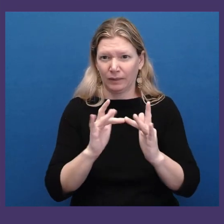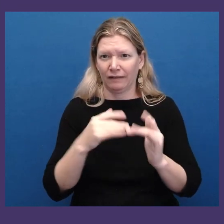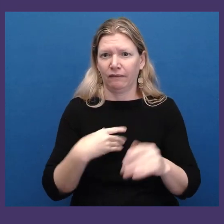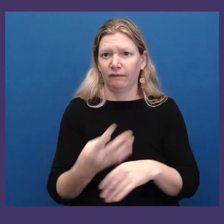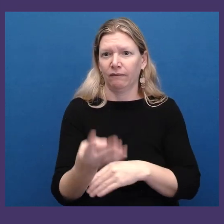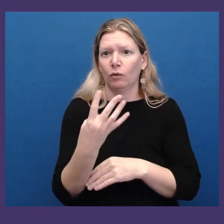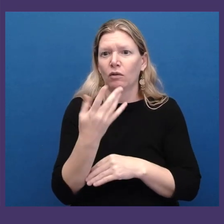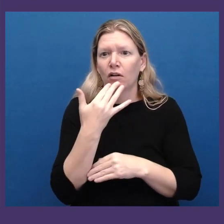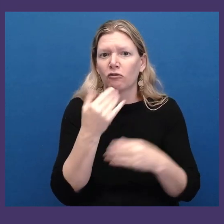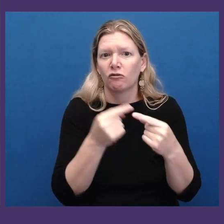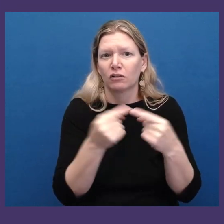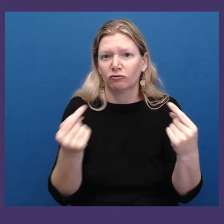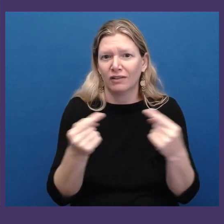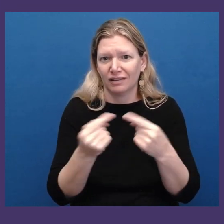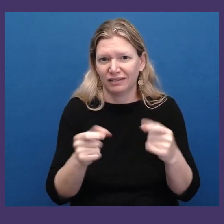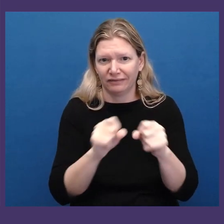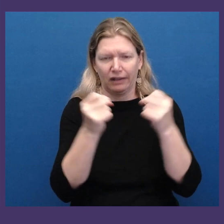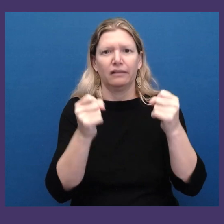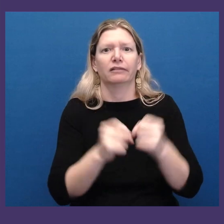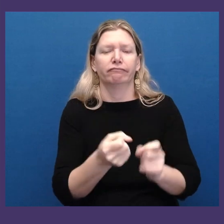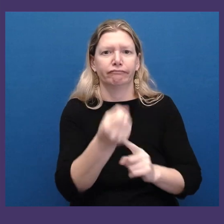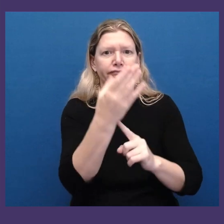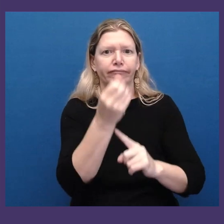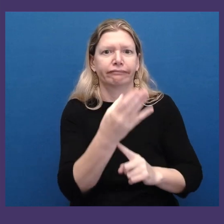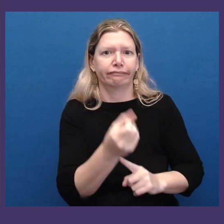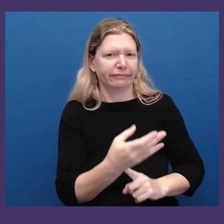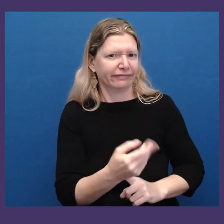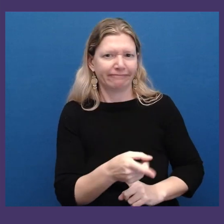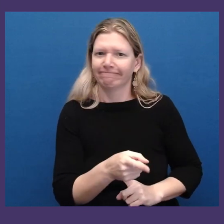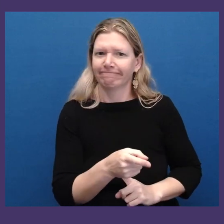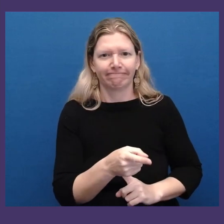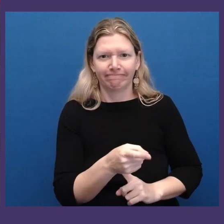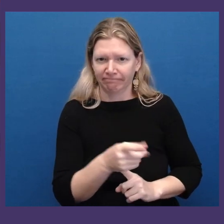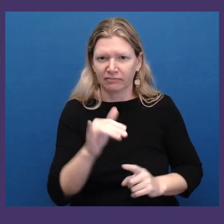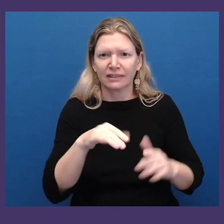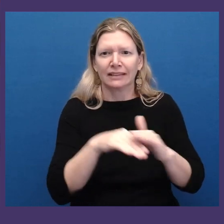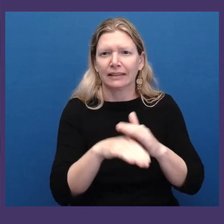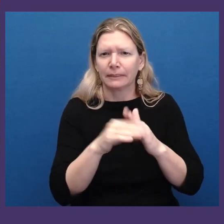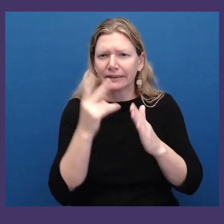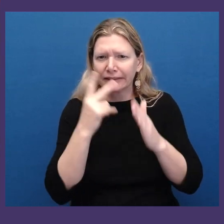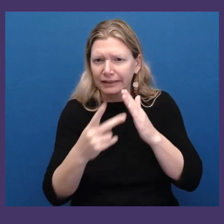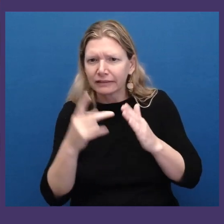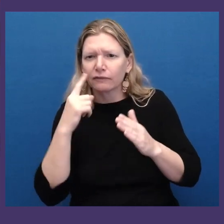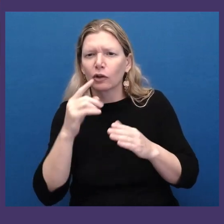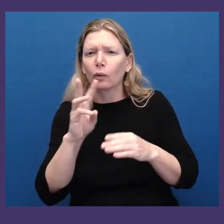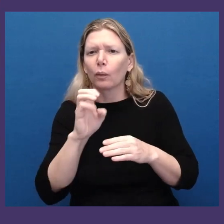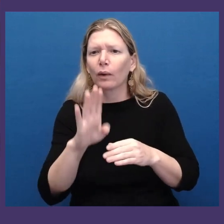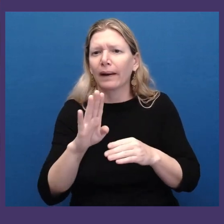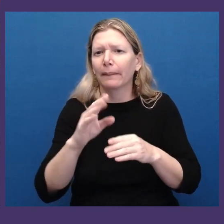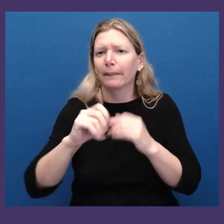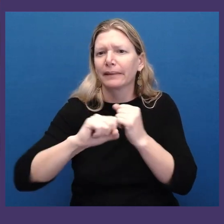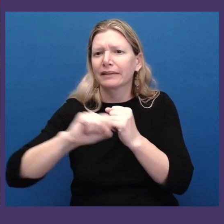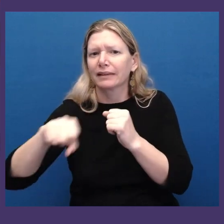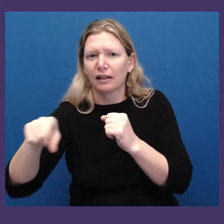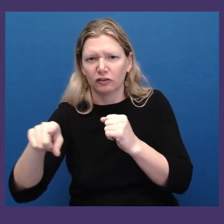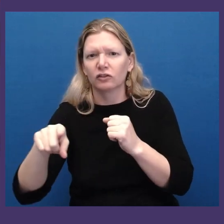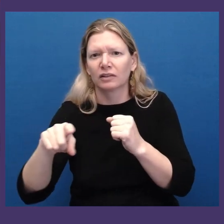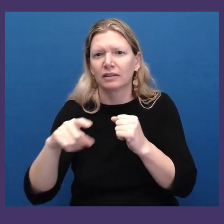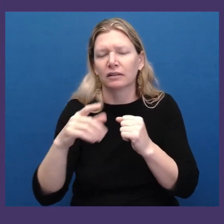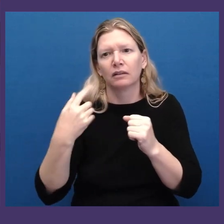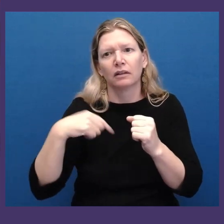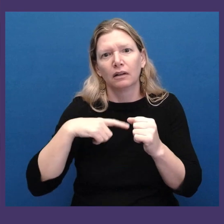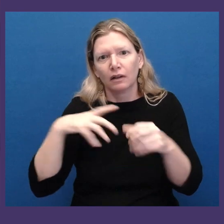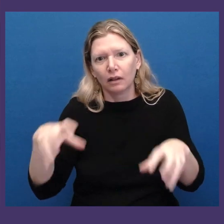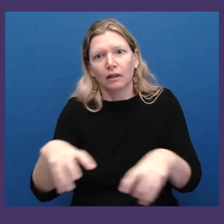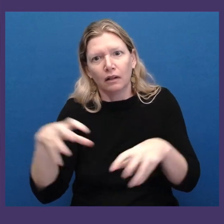the Accessibility Insights for Web extension has done much of the heavy lifting for us in terms of identifying the element that's affected and providing us